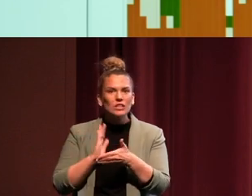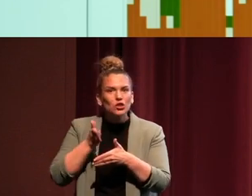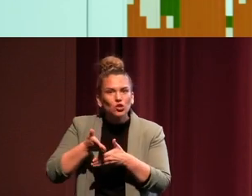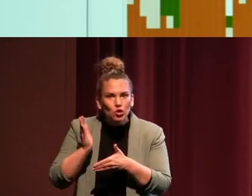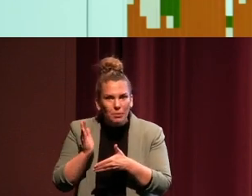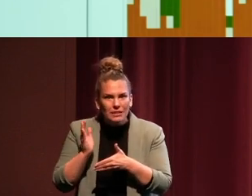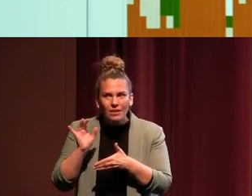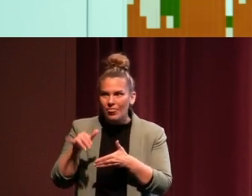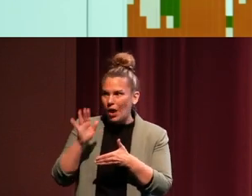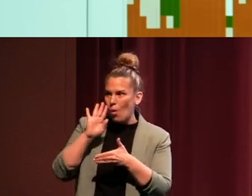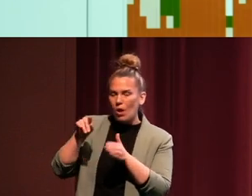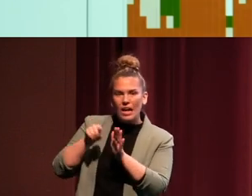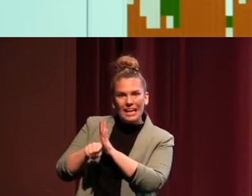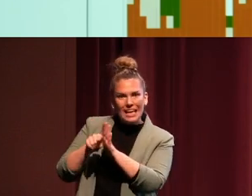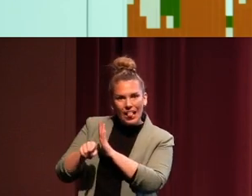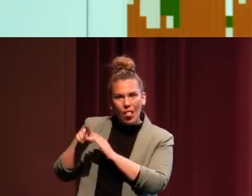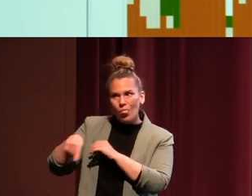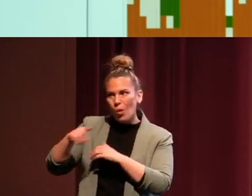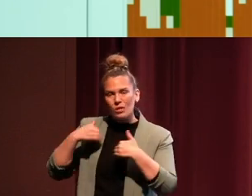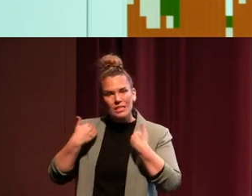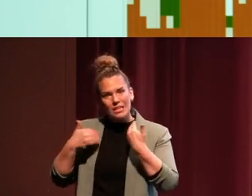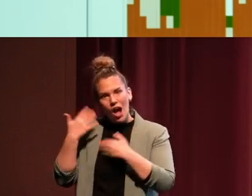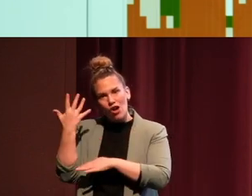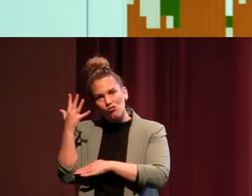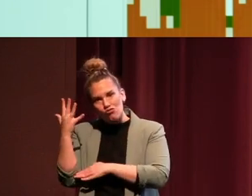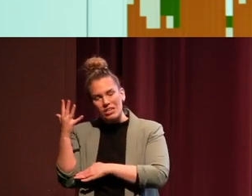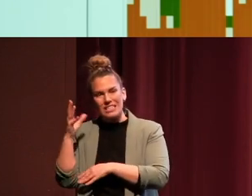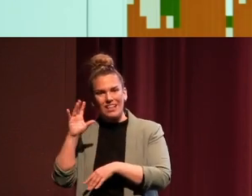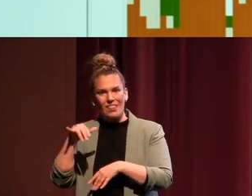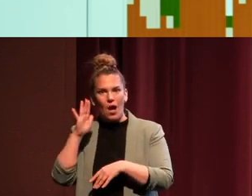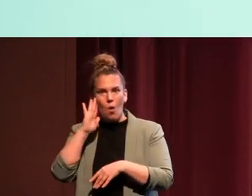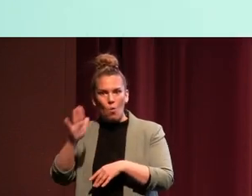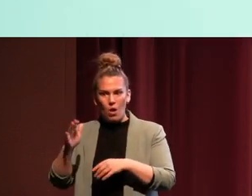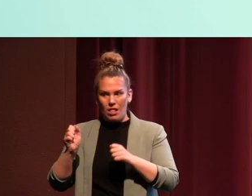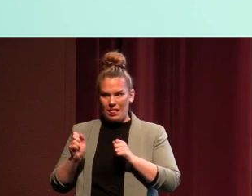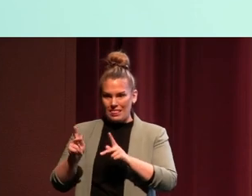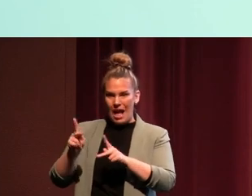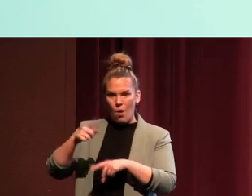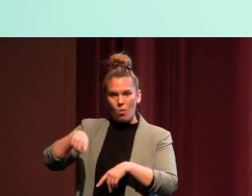kills young trees that's necessary for these old growth to persist over time.